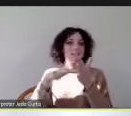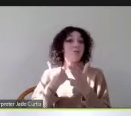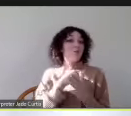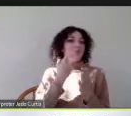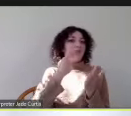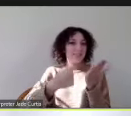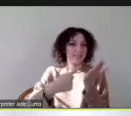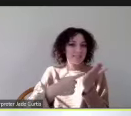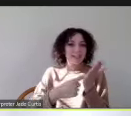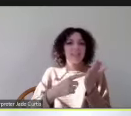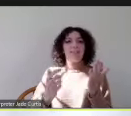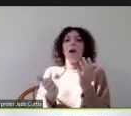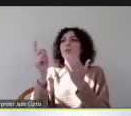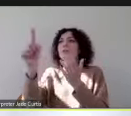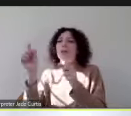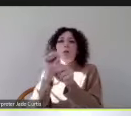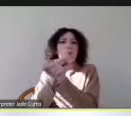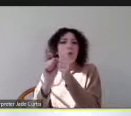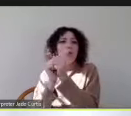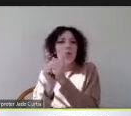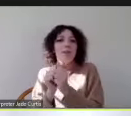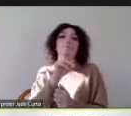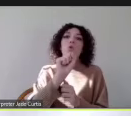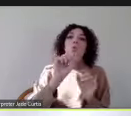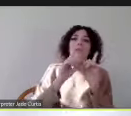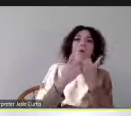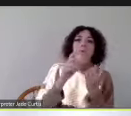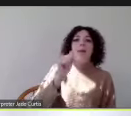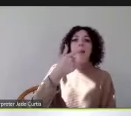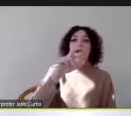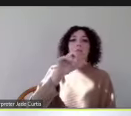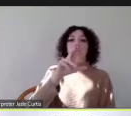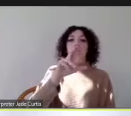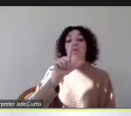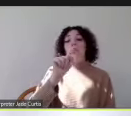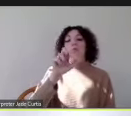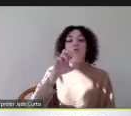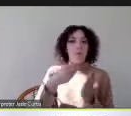my colleagues, and the U.S. Department of Agriculture for funding this study. Thank you.